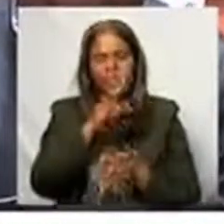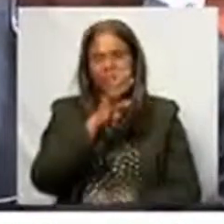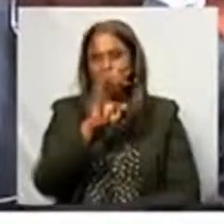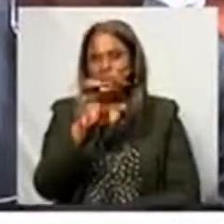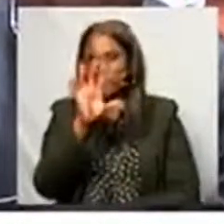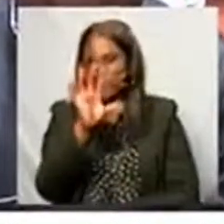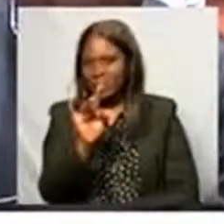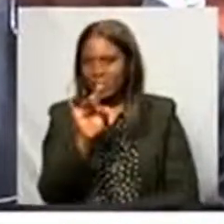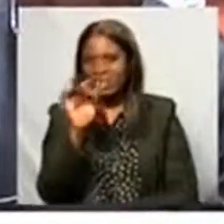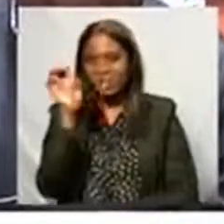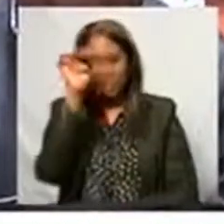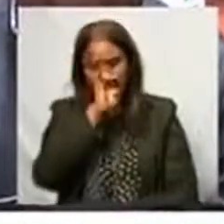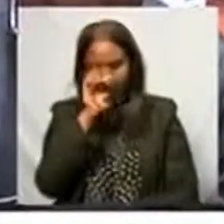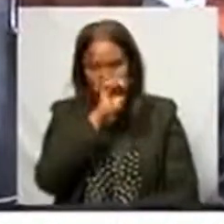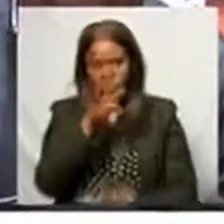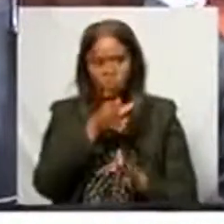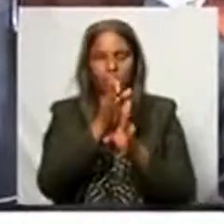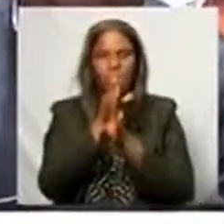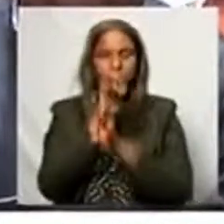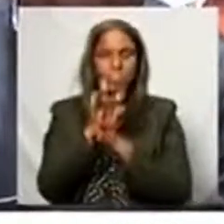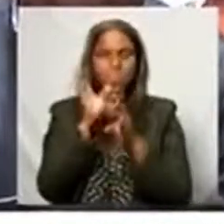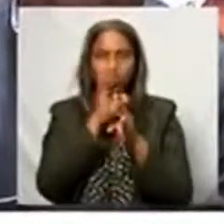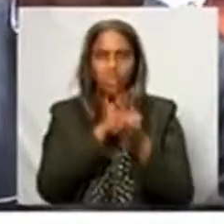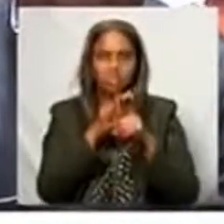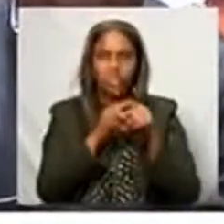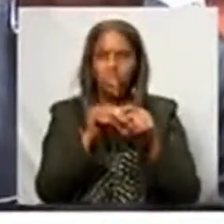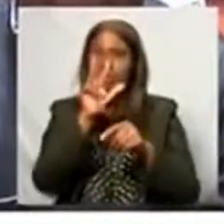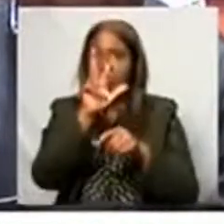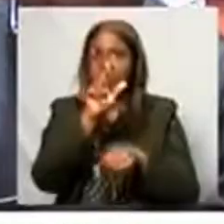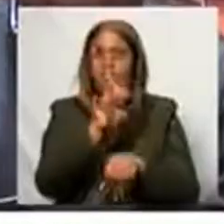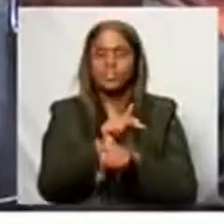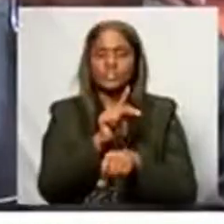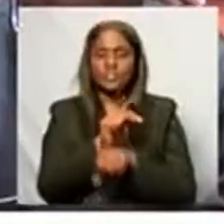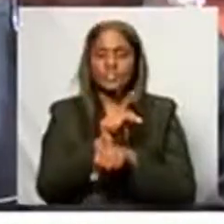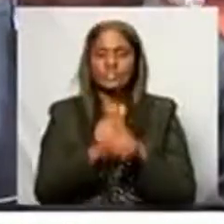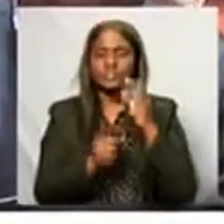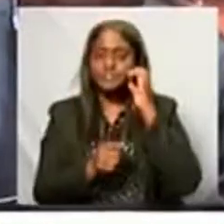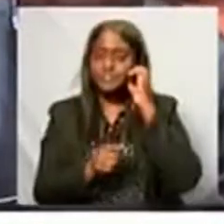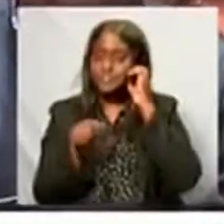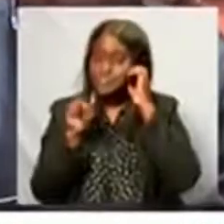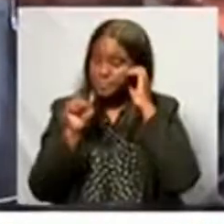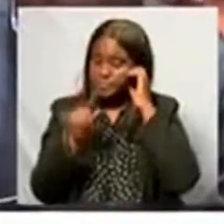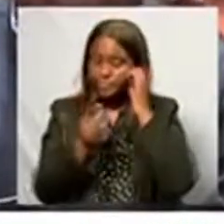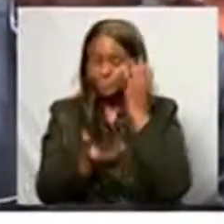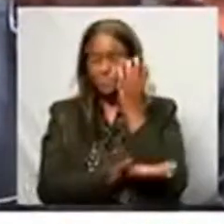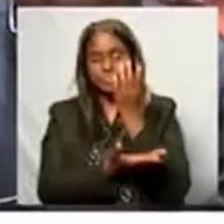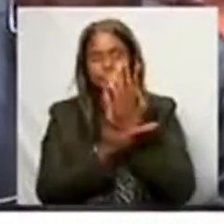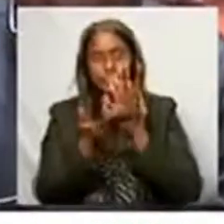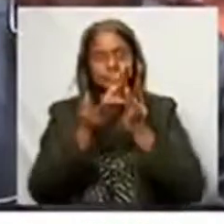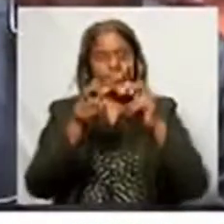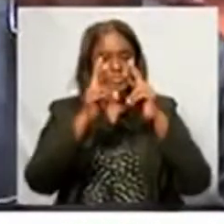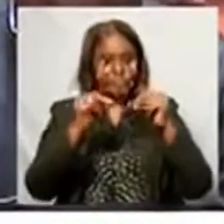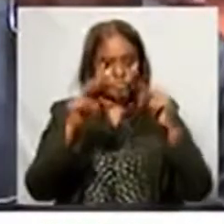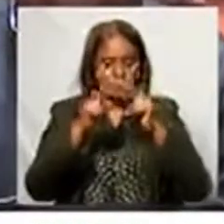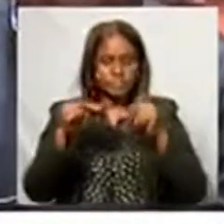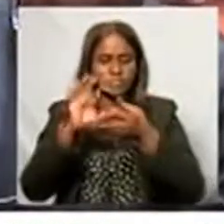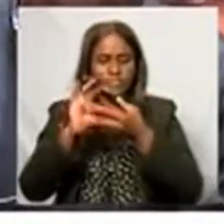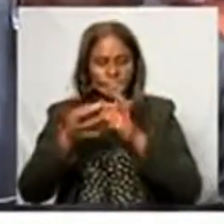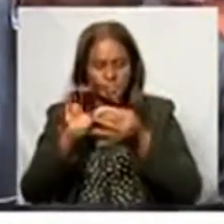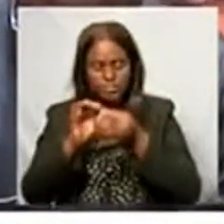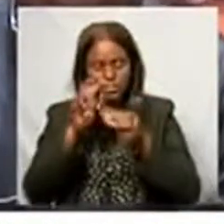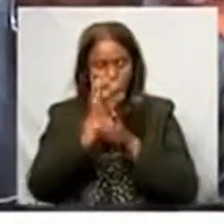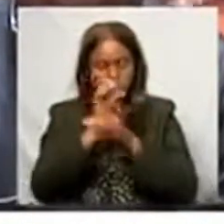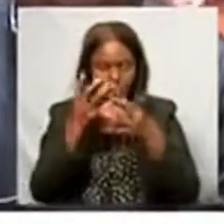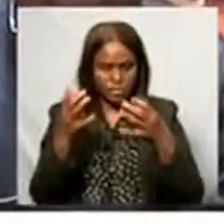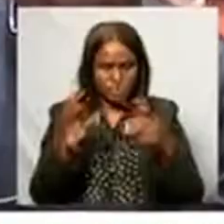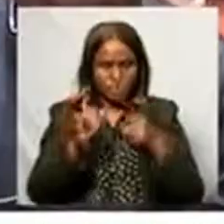1,408 euros towards 3 projects: the improved rural connectivity, Chinsari